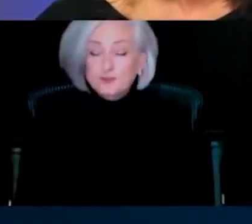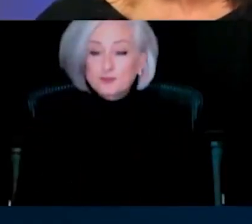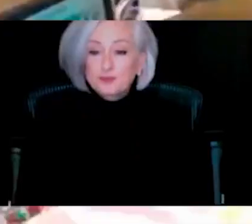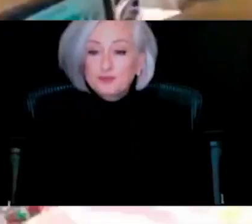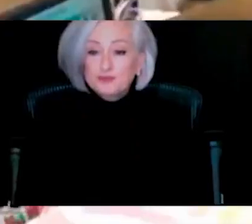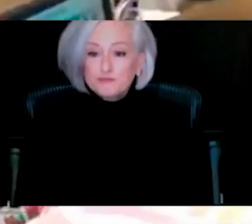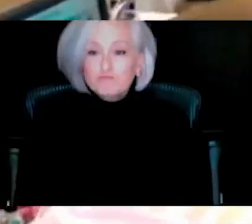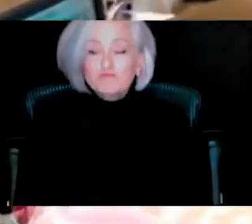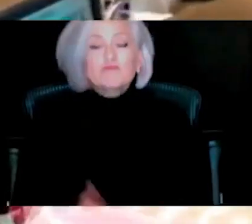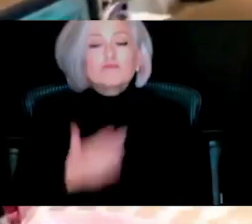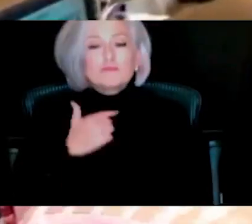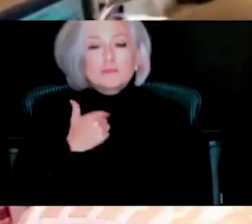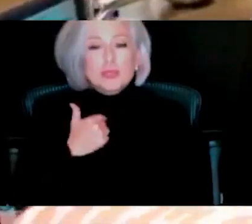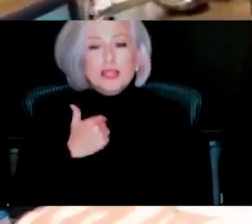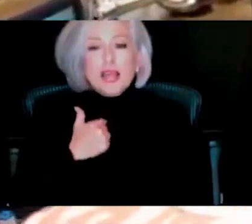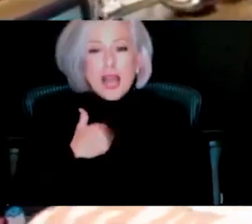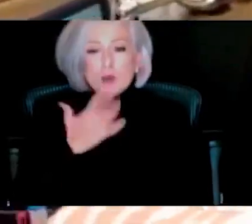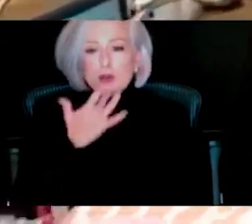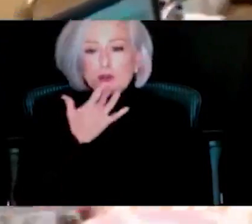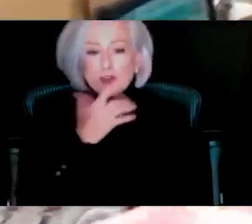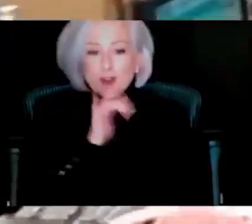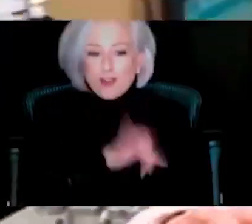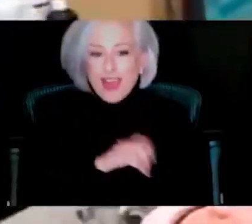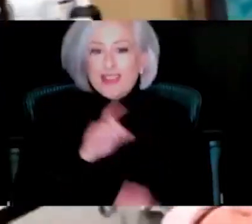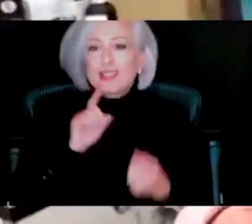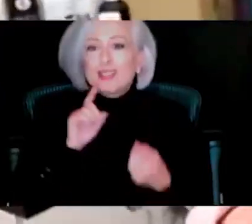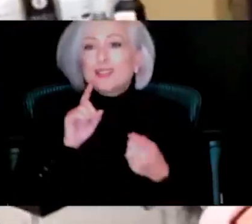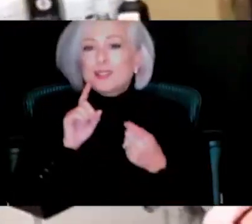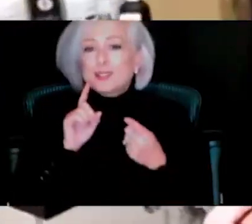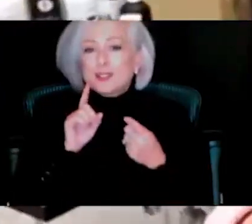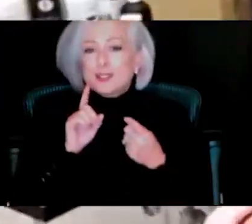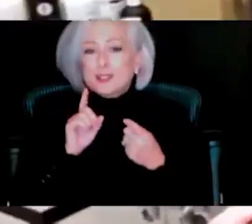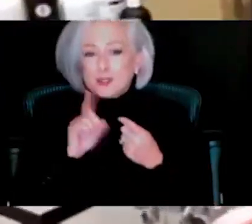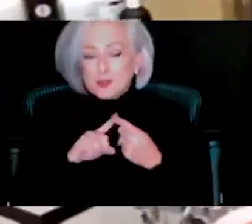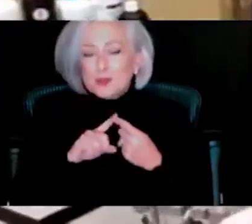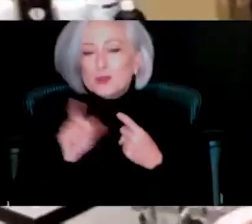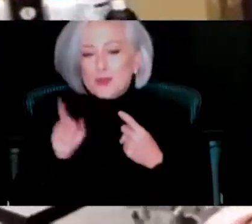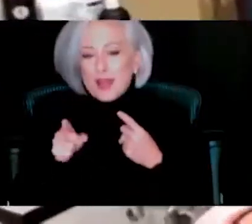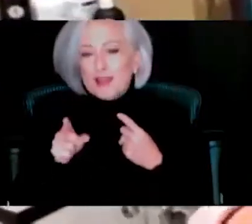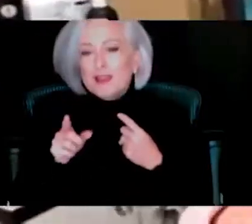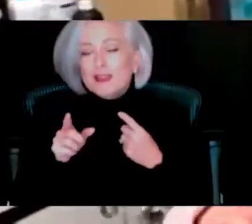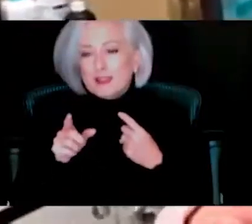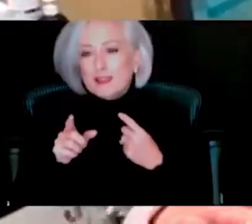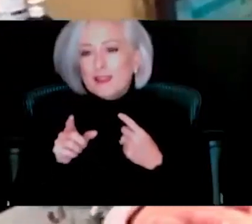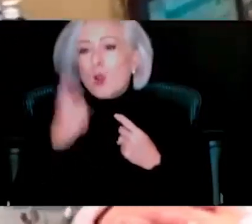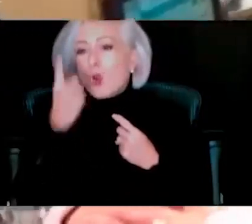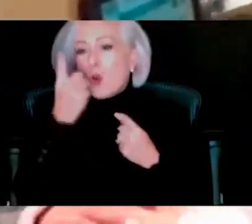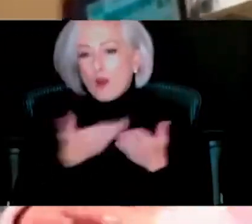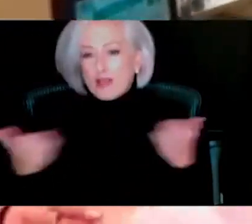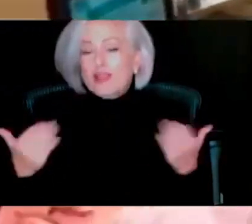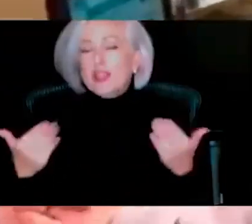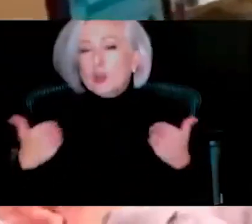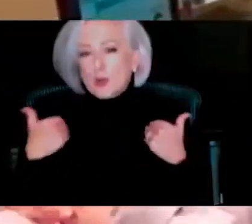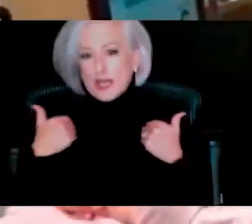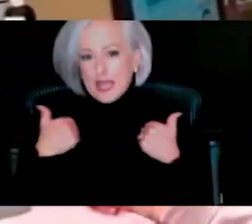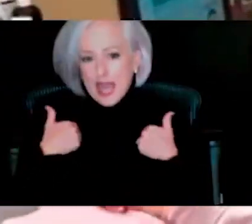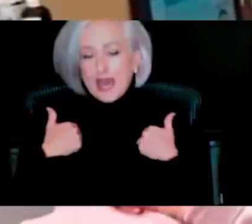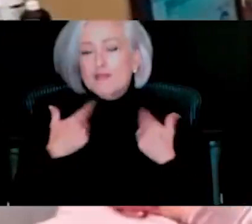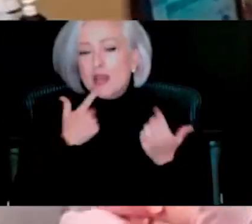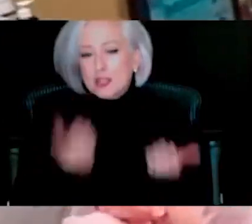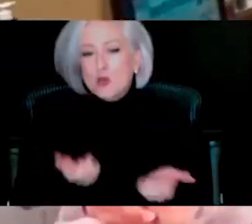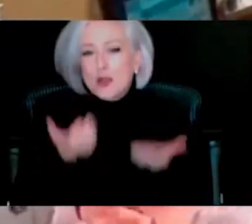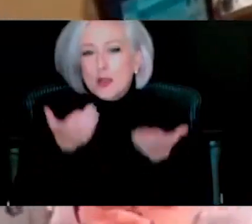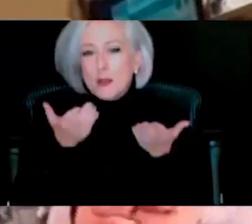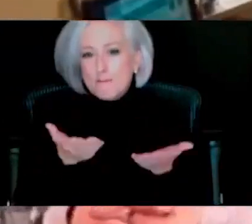I would probably defer that to Bethany because she would be the one. The one thing that we do have, though, that I recommended to some of